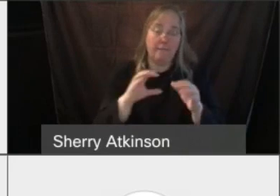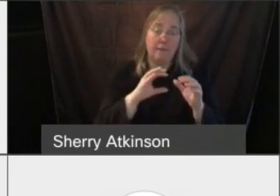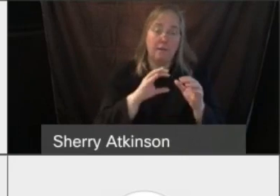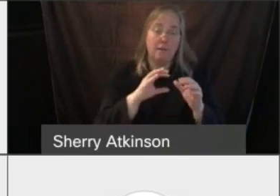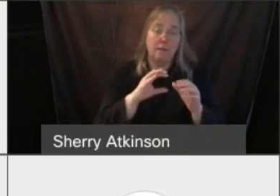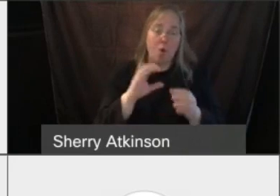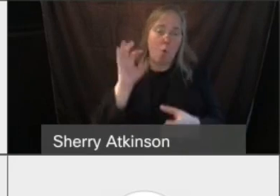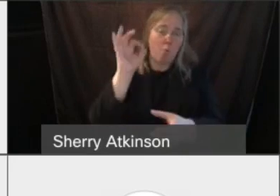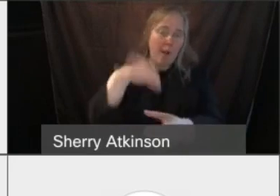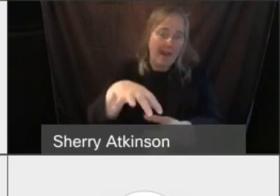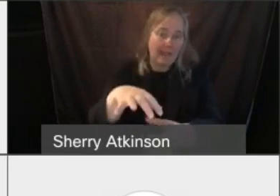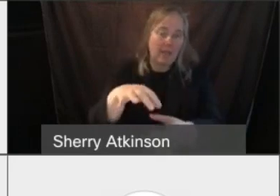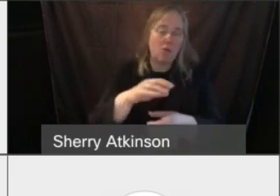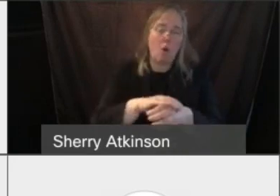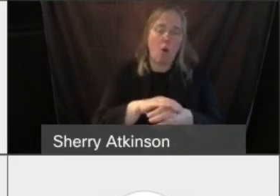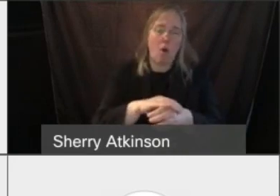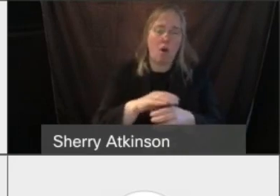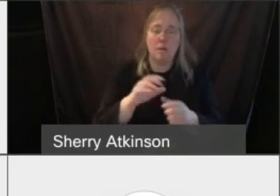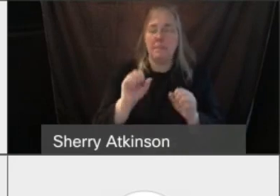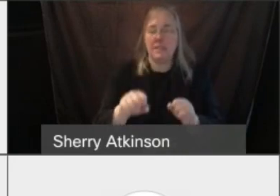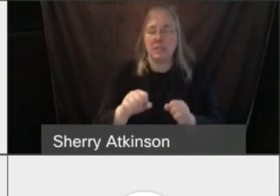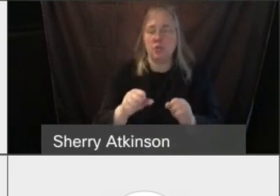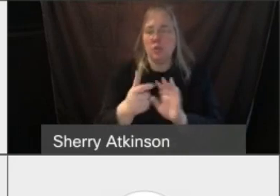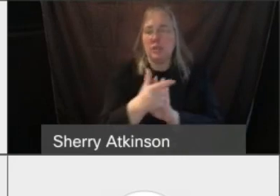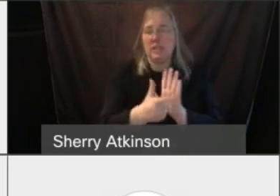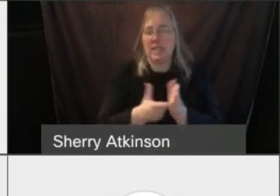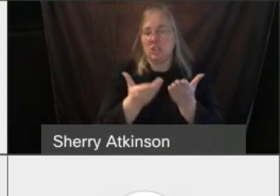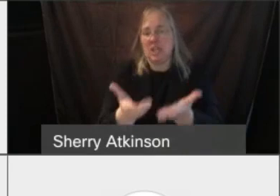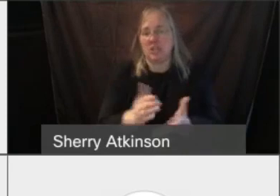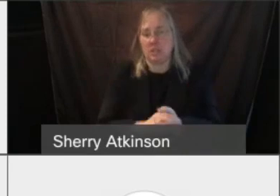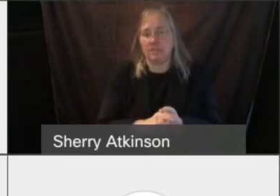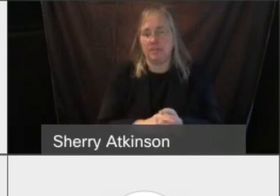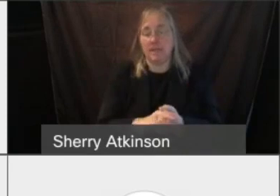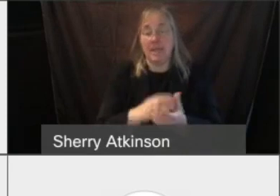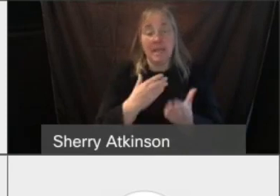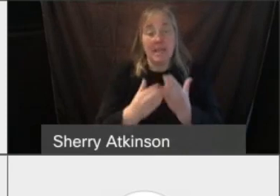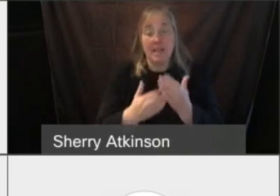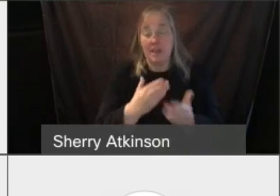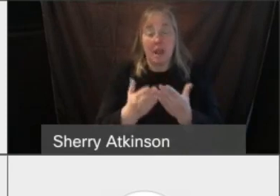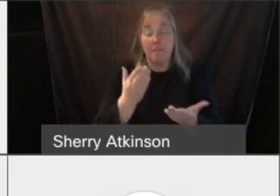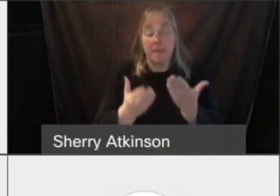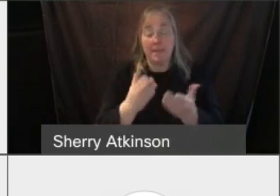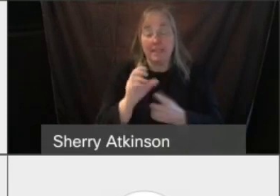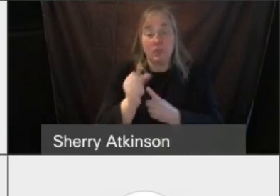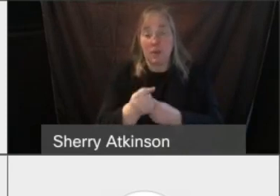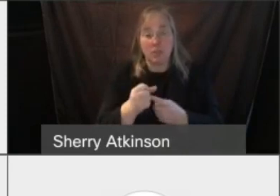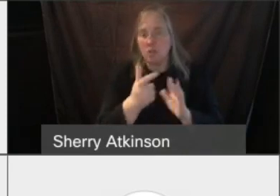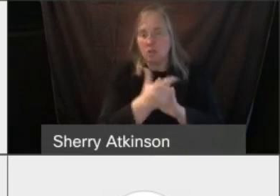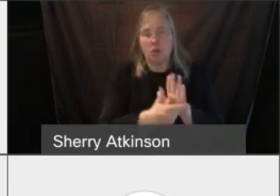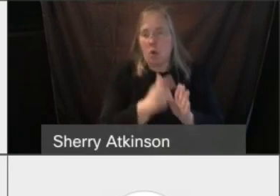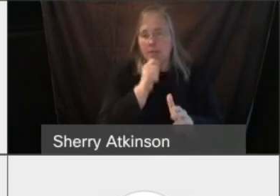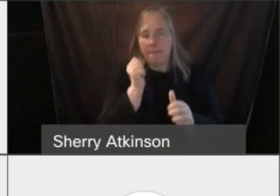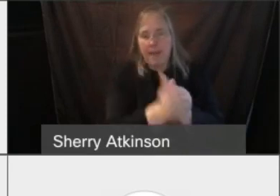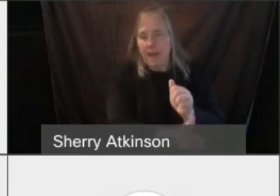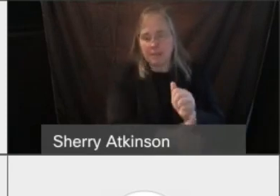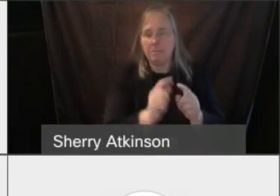on potential legislation. And even in instances where maybe it hasn't passed, the concern is what's the